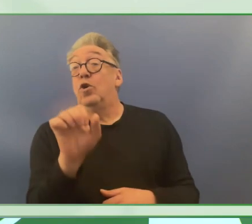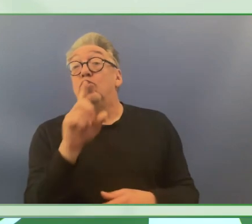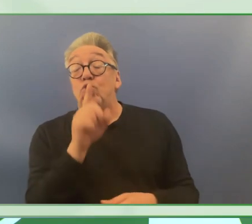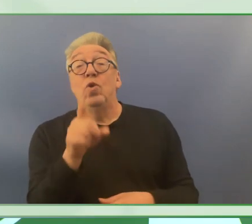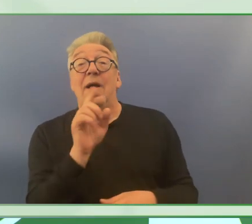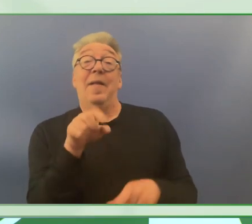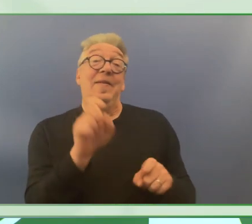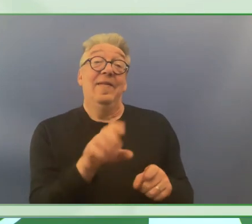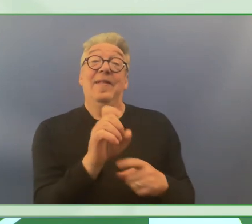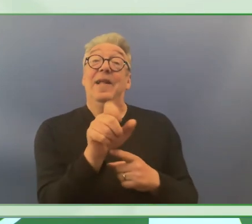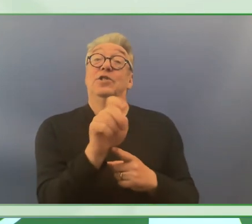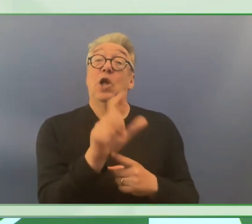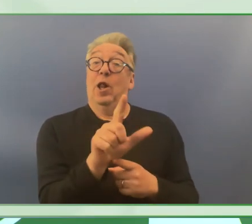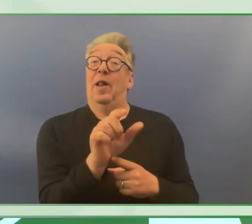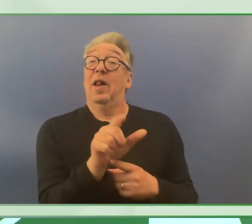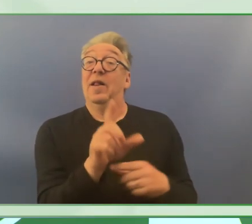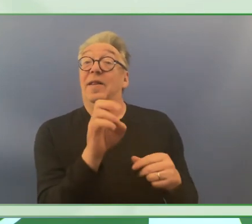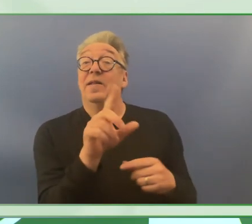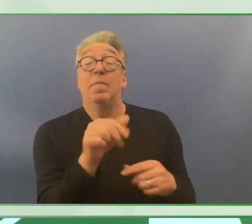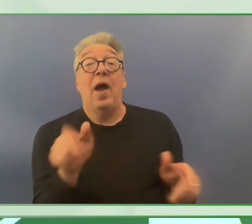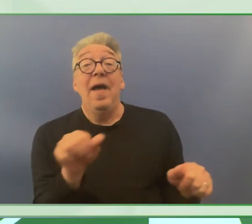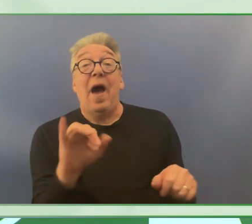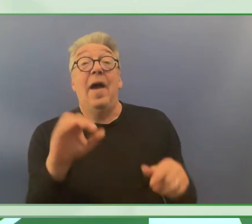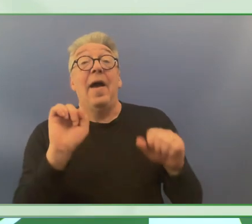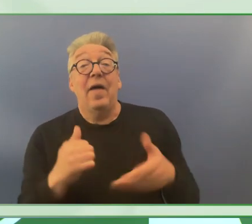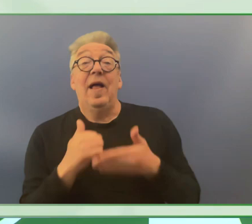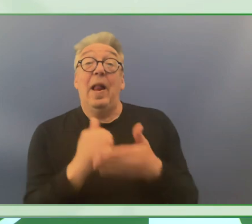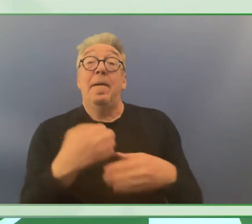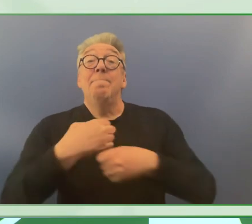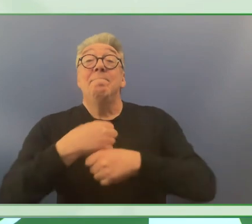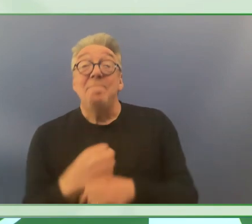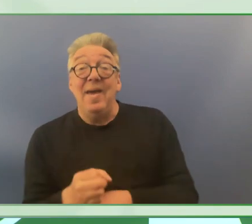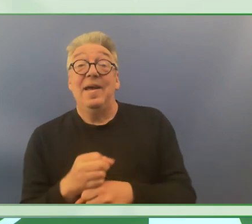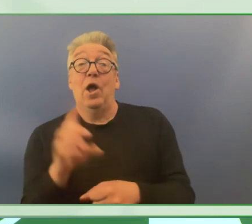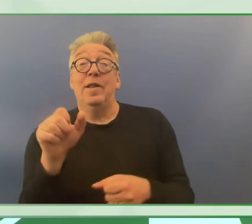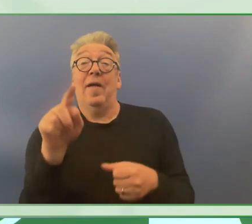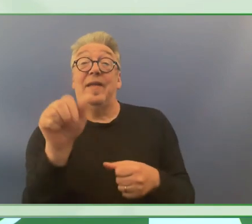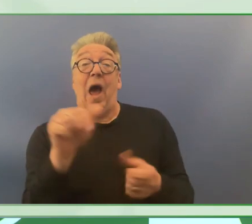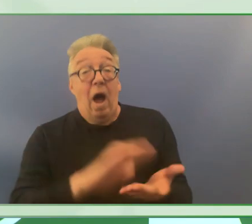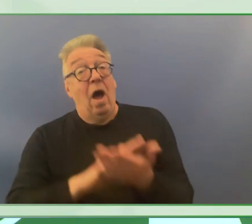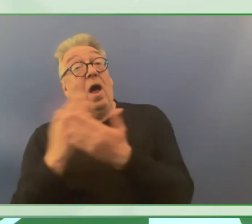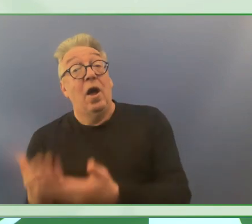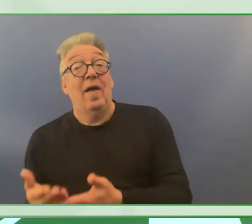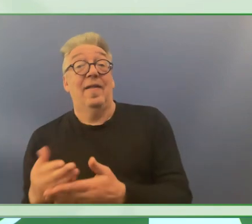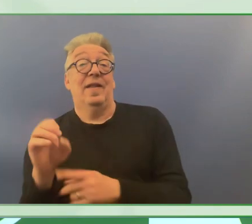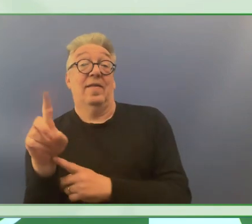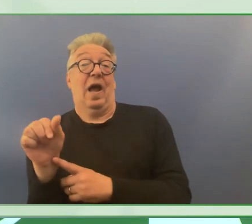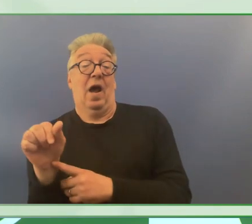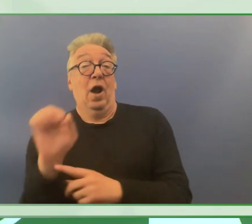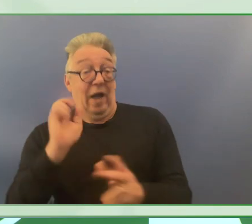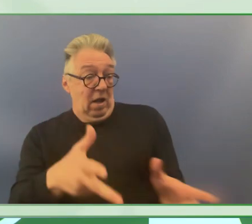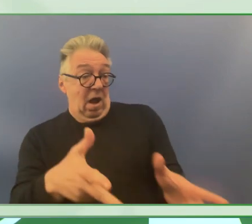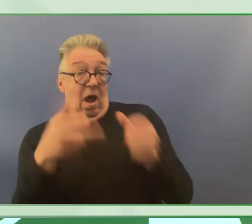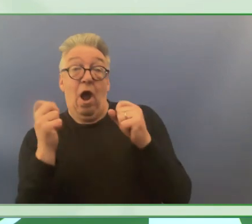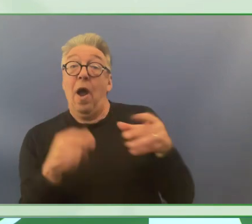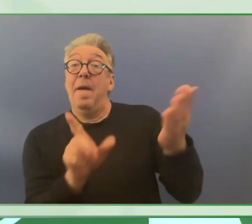the good thing is that AI can also help you to digitize your data. There are things which help to extract data from your paper documents and